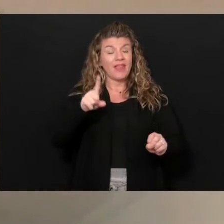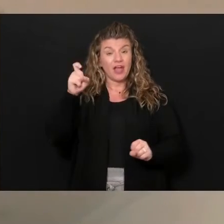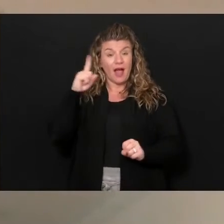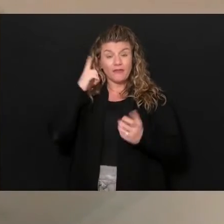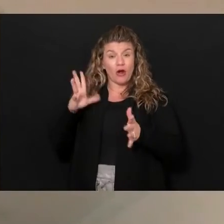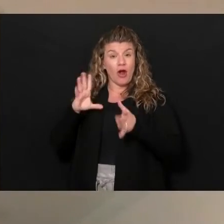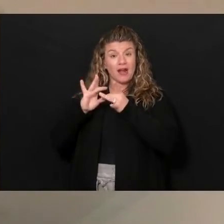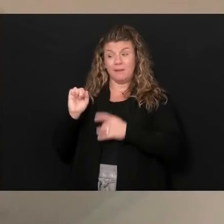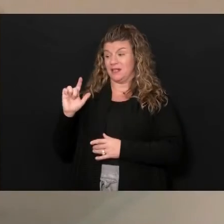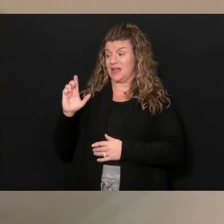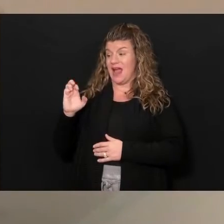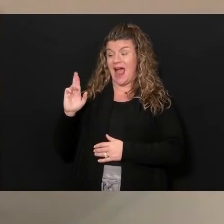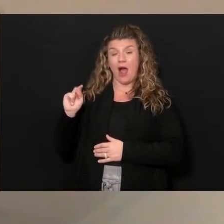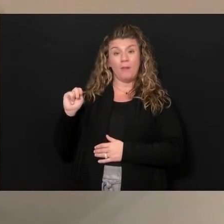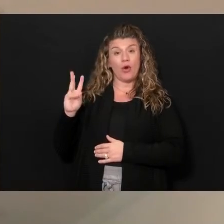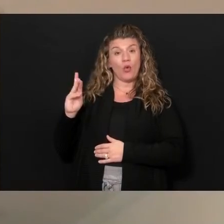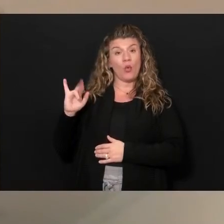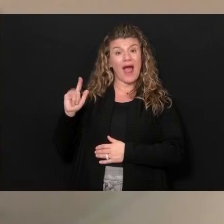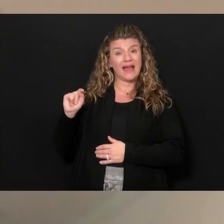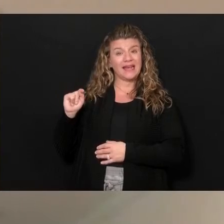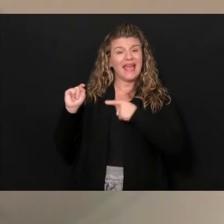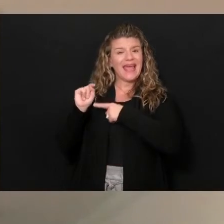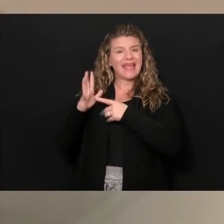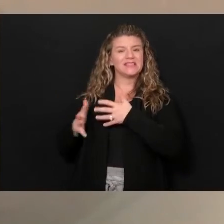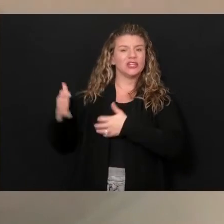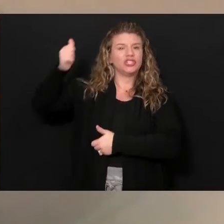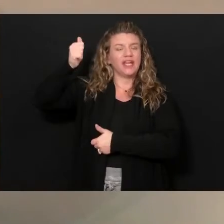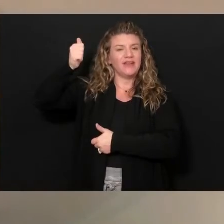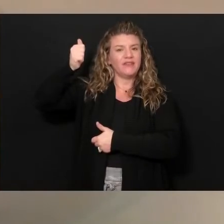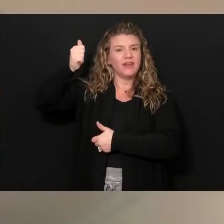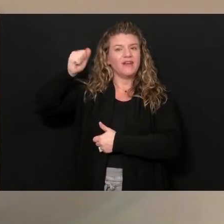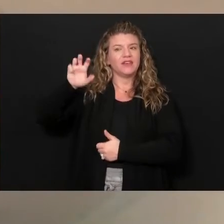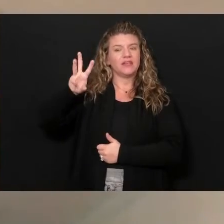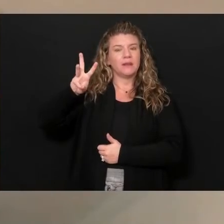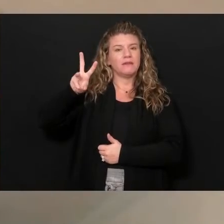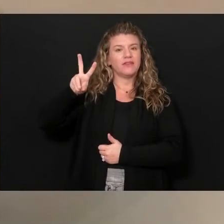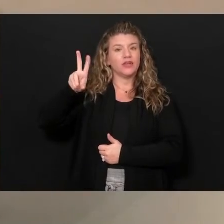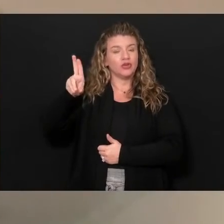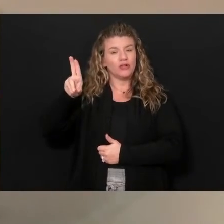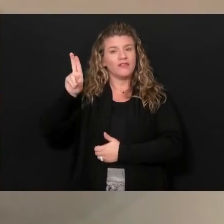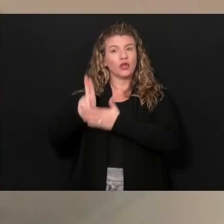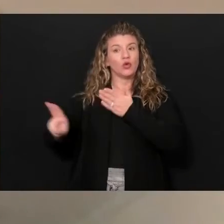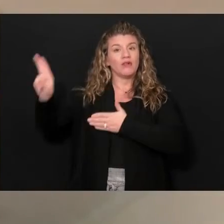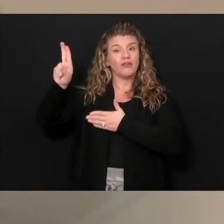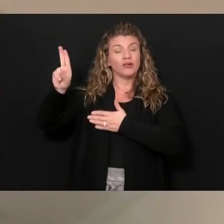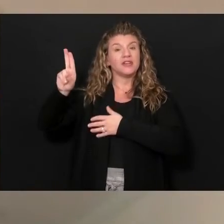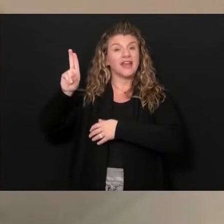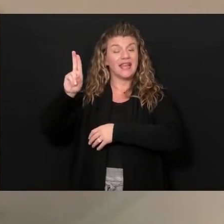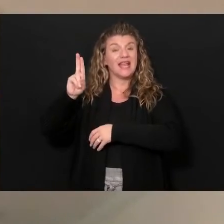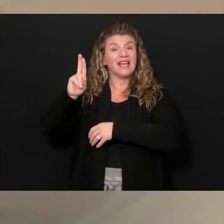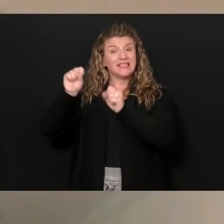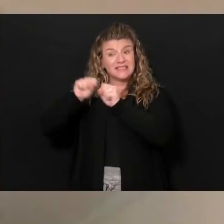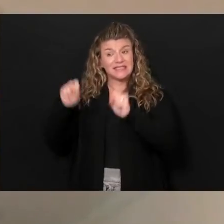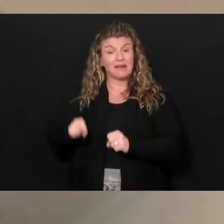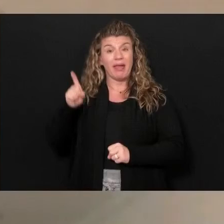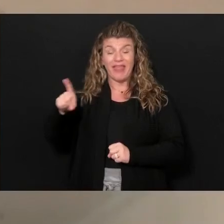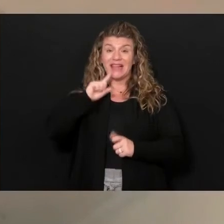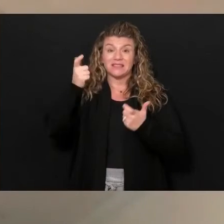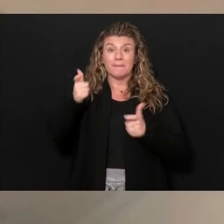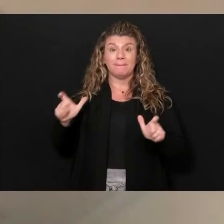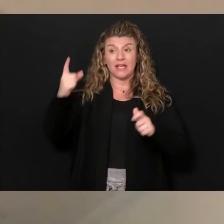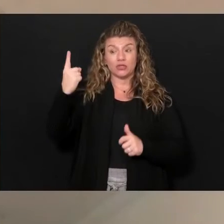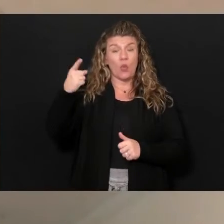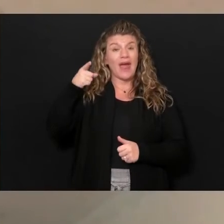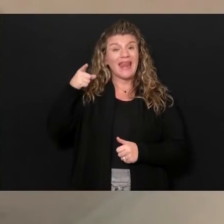is the Chief Executive Officer of West Virginia University Health Systems, which is our largest system. Albert